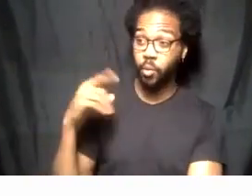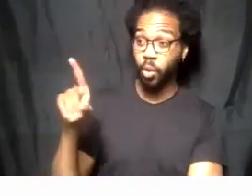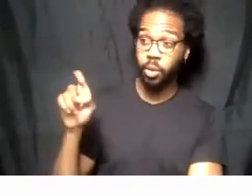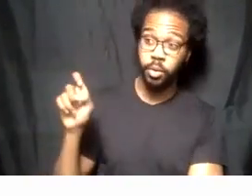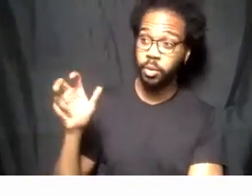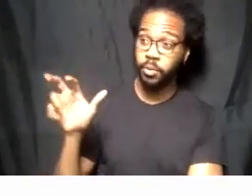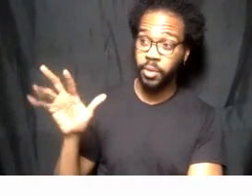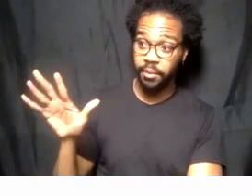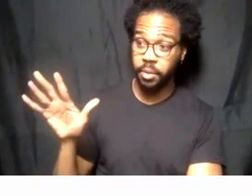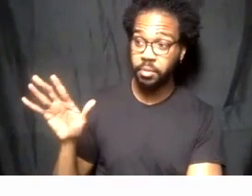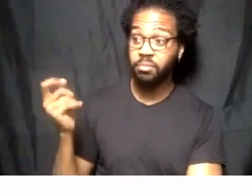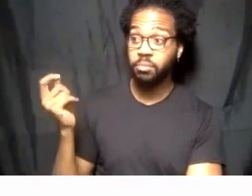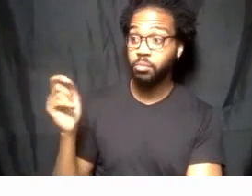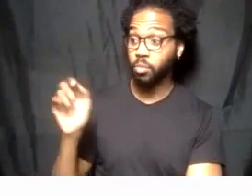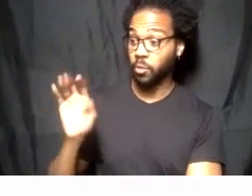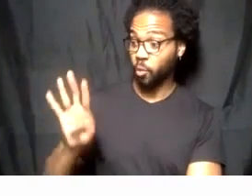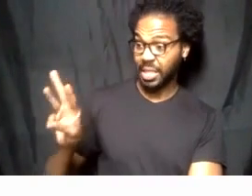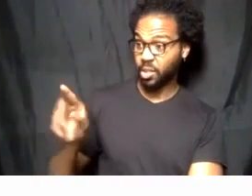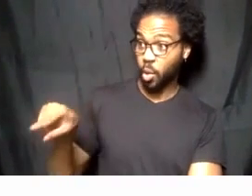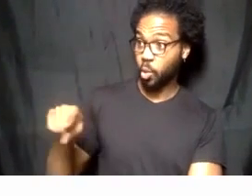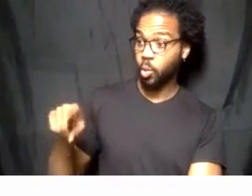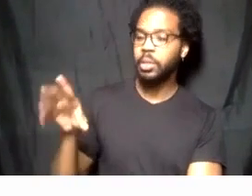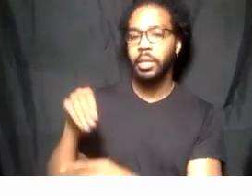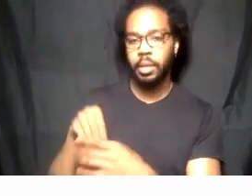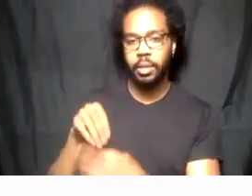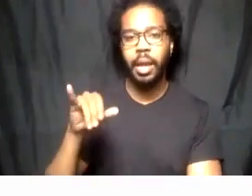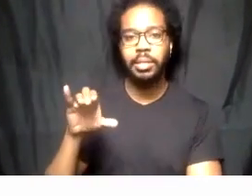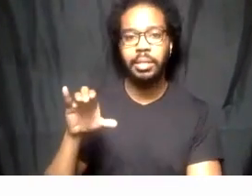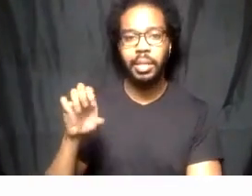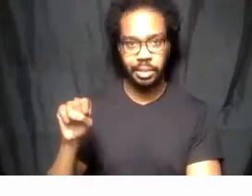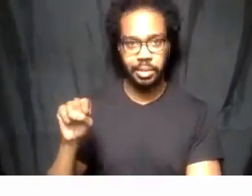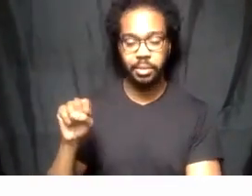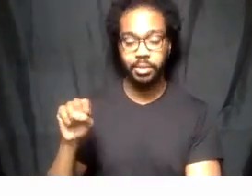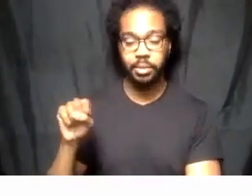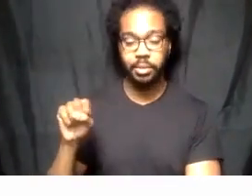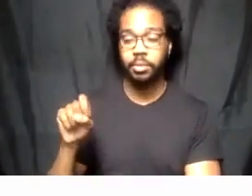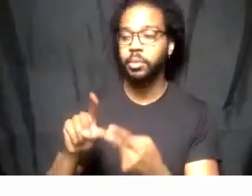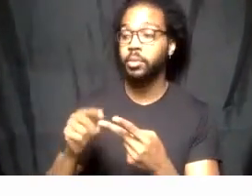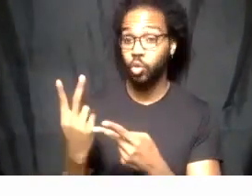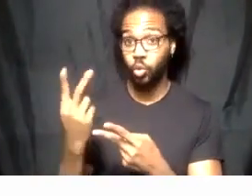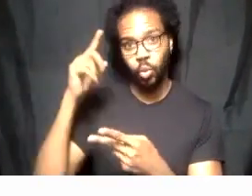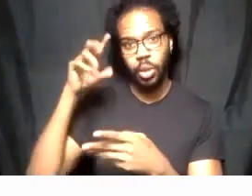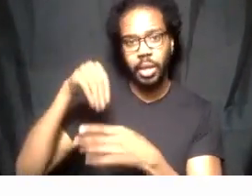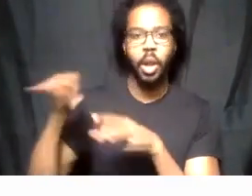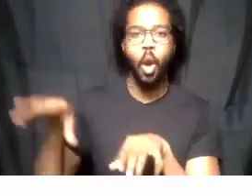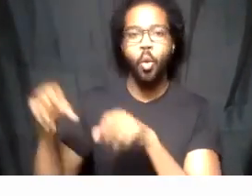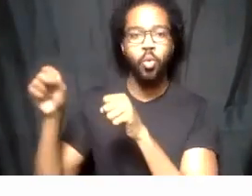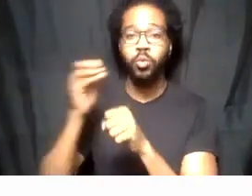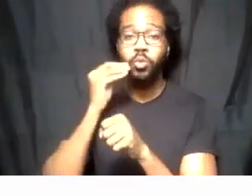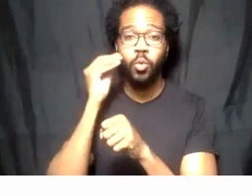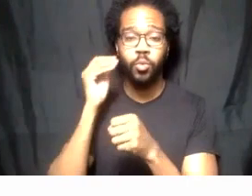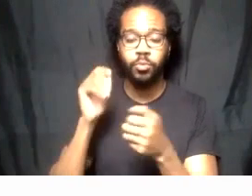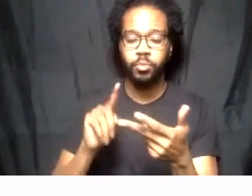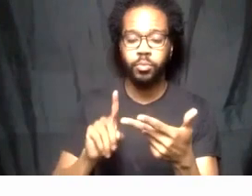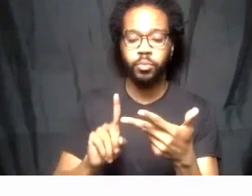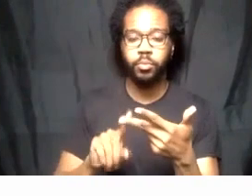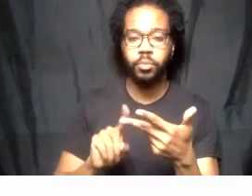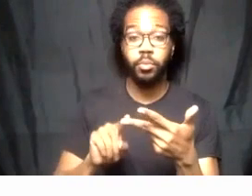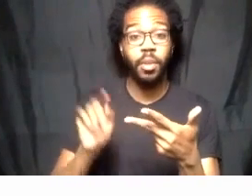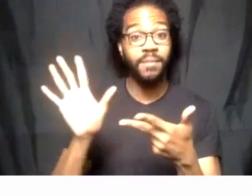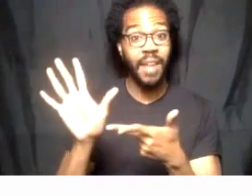46 of them were in ICFs, 2 were in host homes, 5 were in their